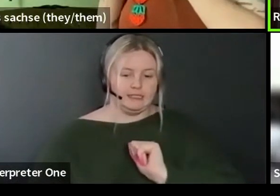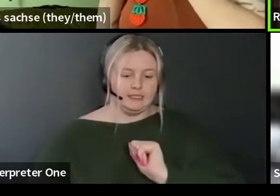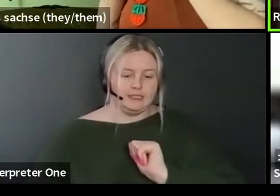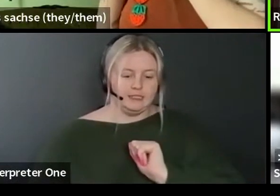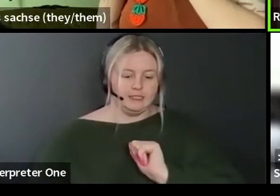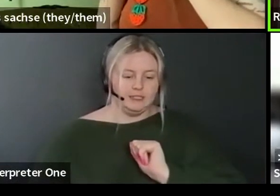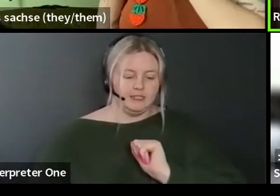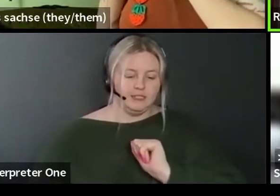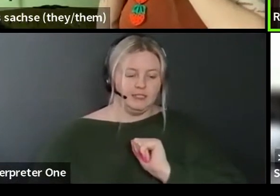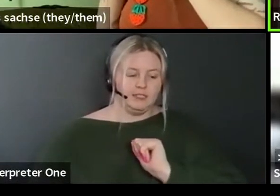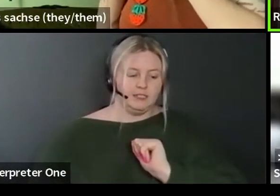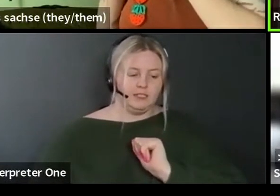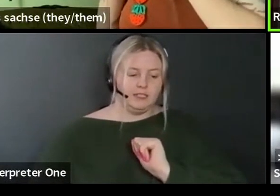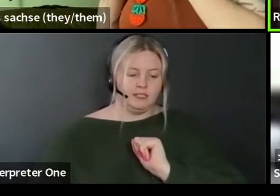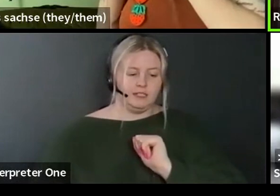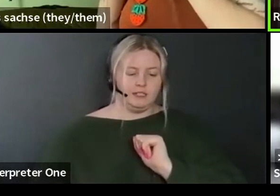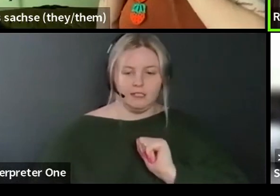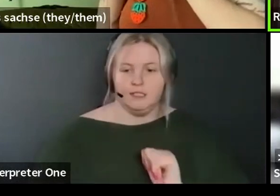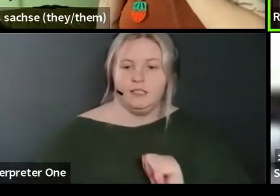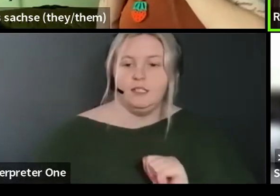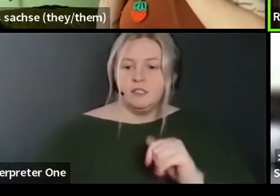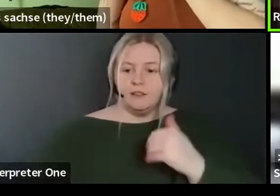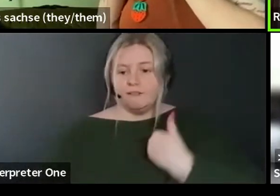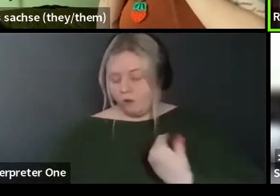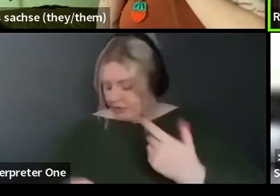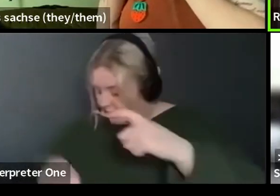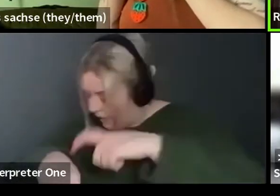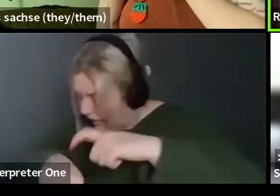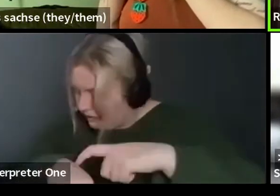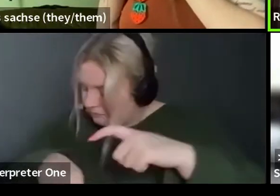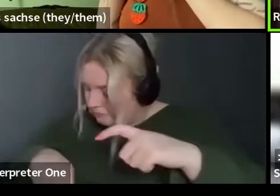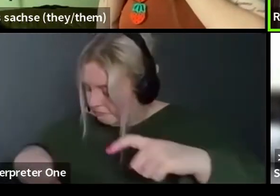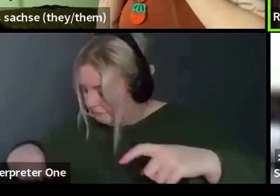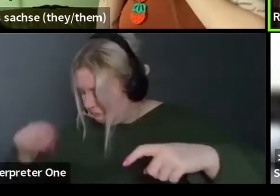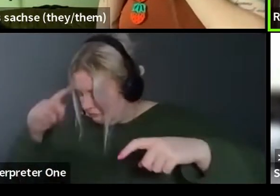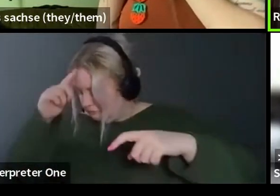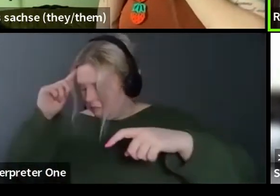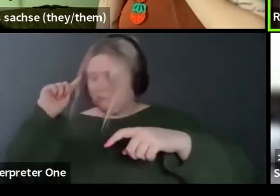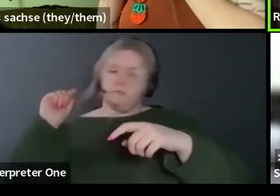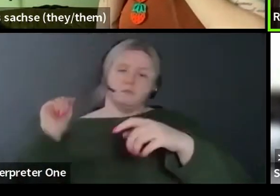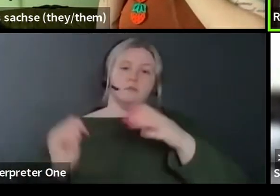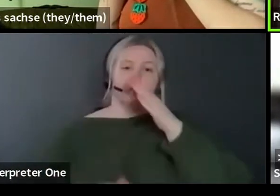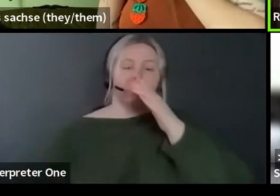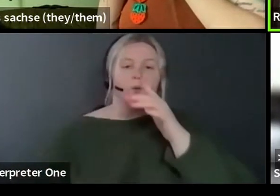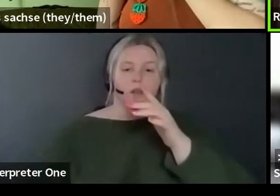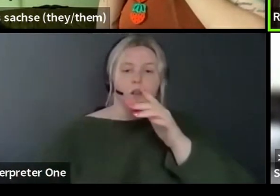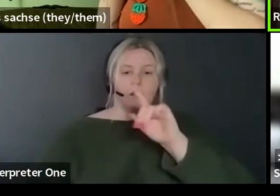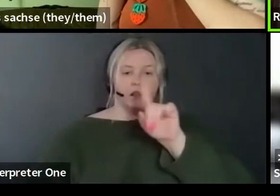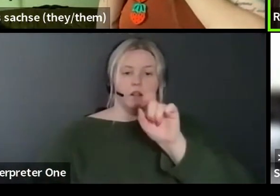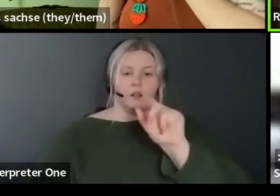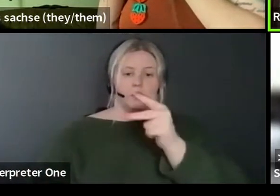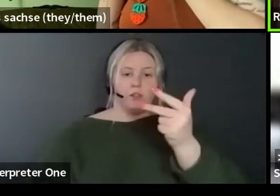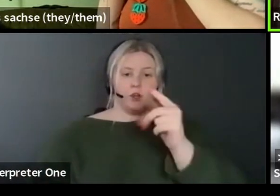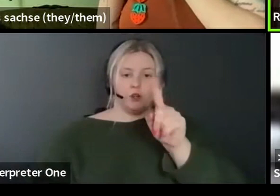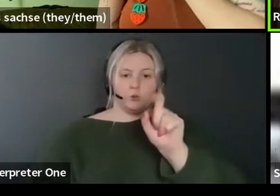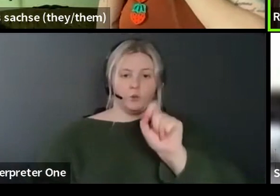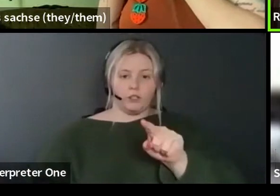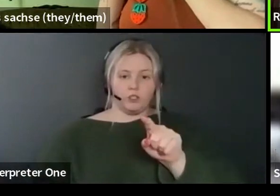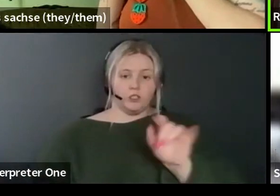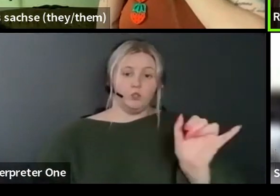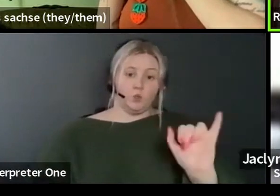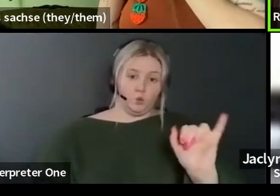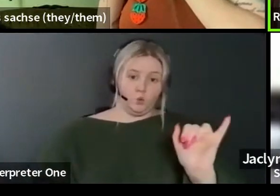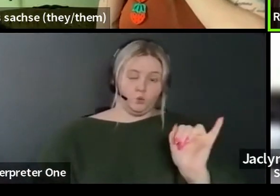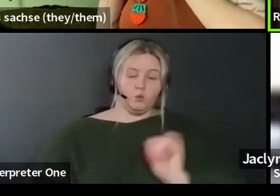say, but just in the interest of time too, I'm going to toss our third question out into the air as well. And